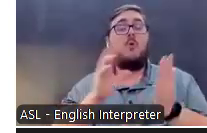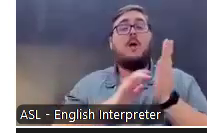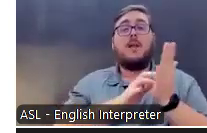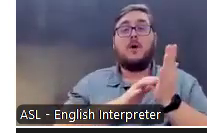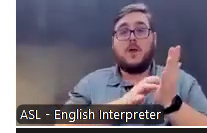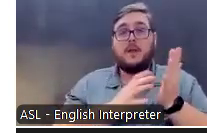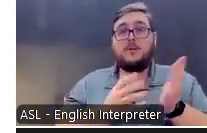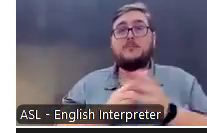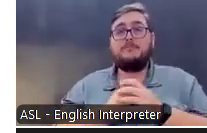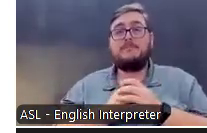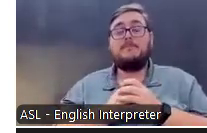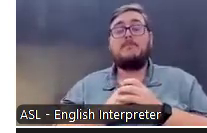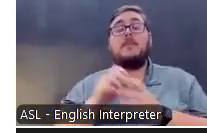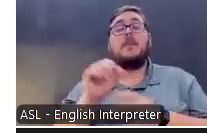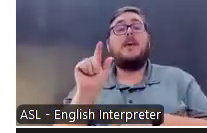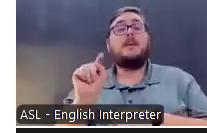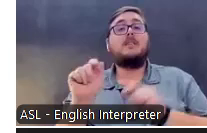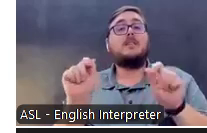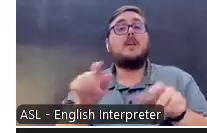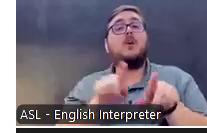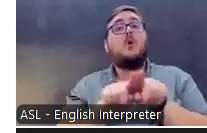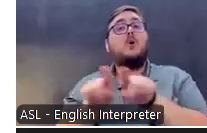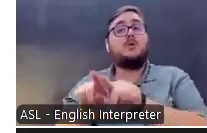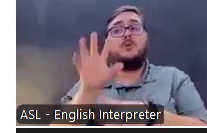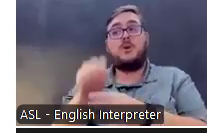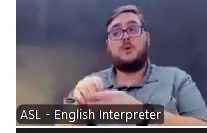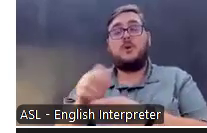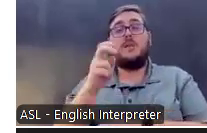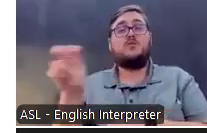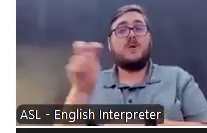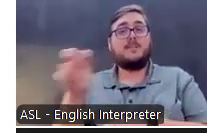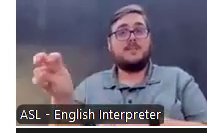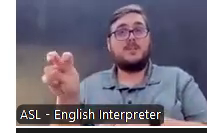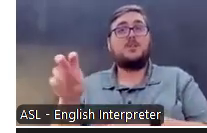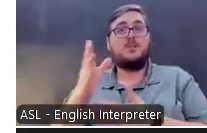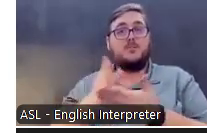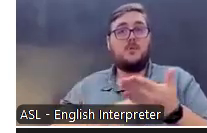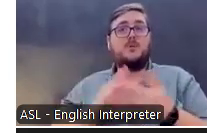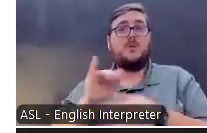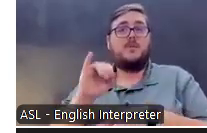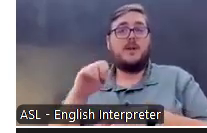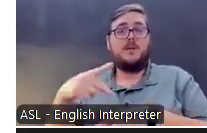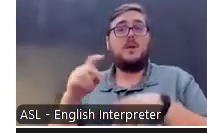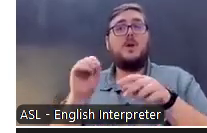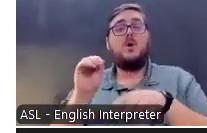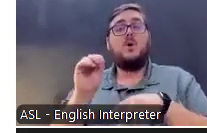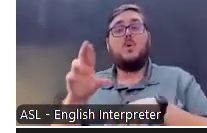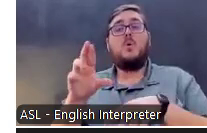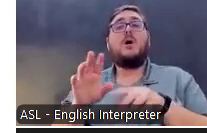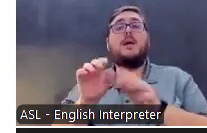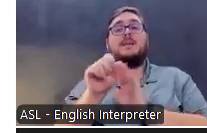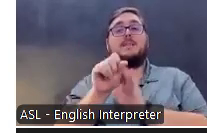AT may also be indicated in the transition section of the IEP or in state and district